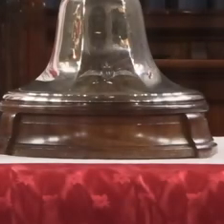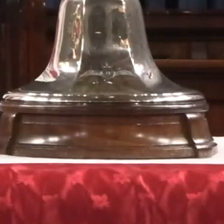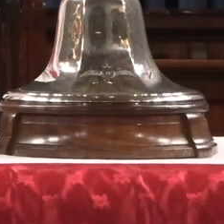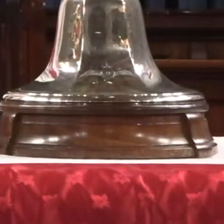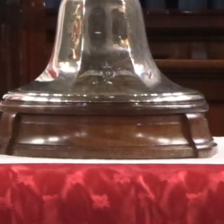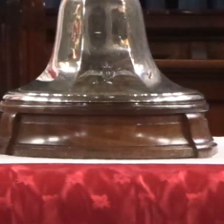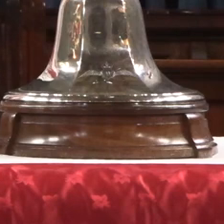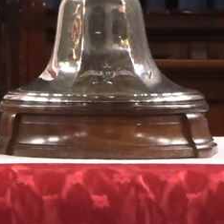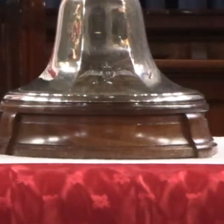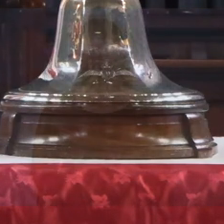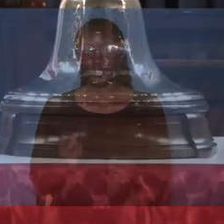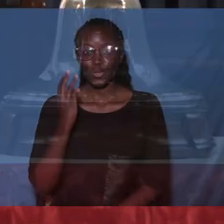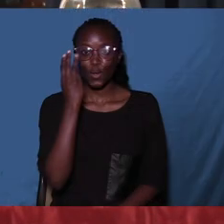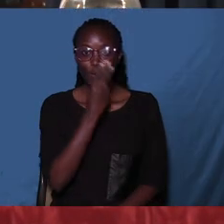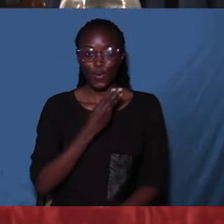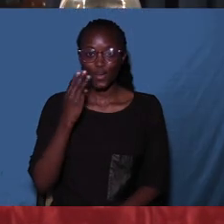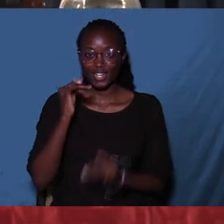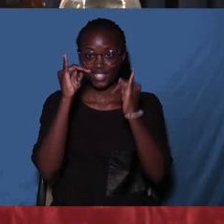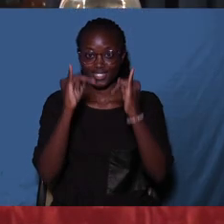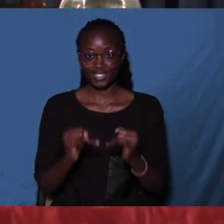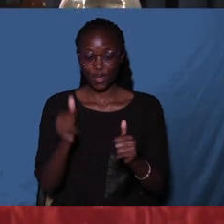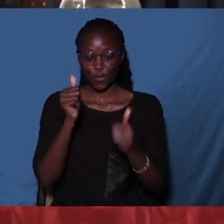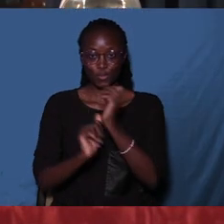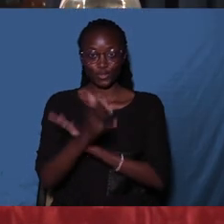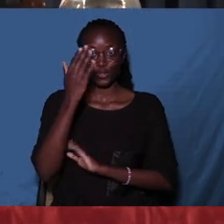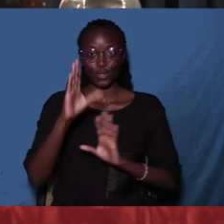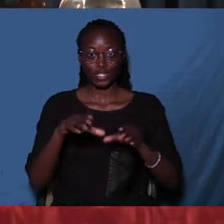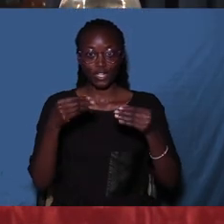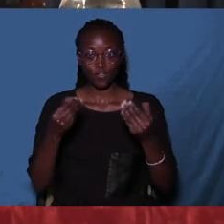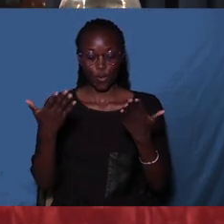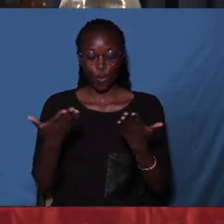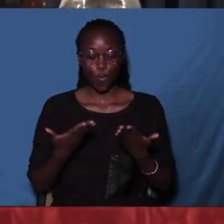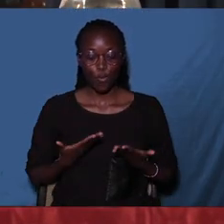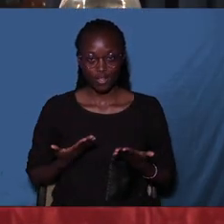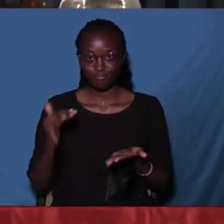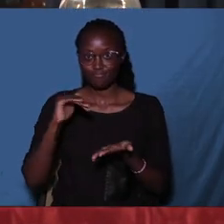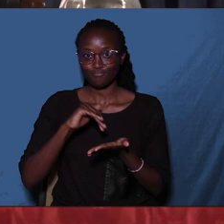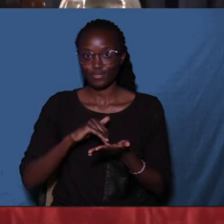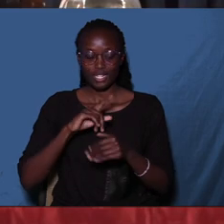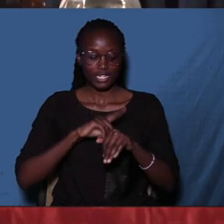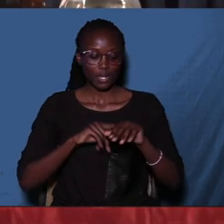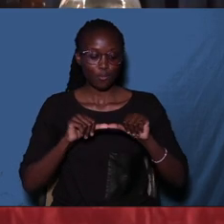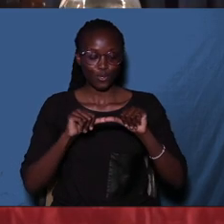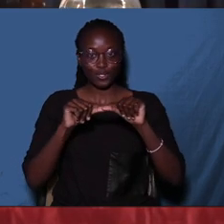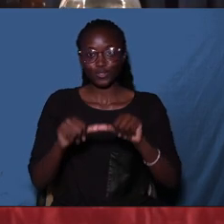It's another Wednesday that the Lord has blessed us. Welcome again as we continue with this scene. It has been